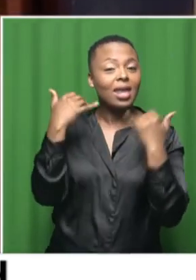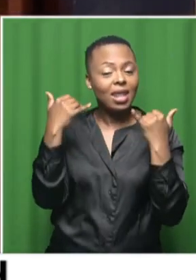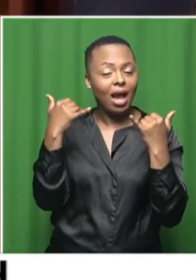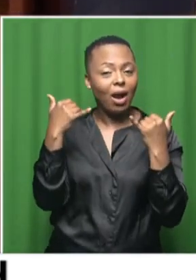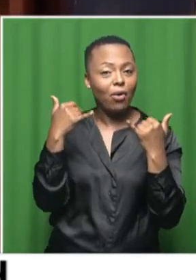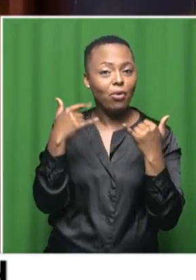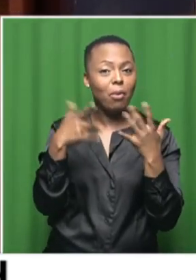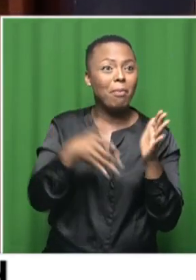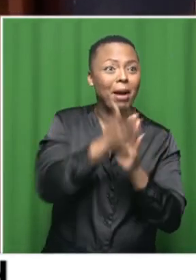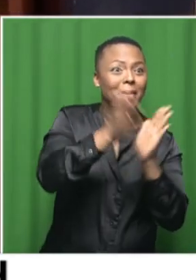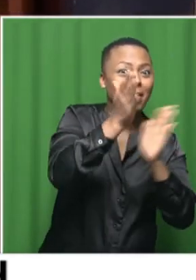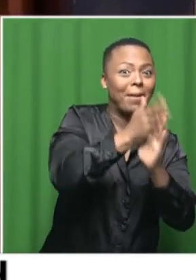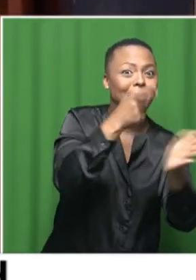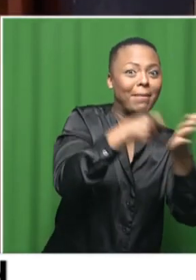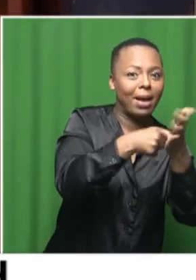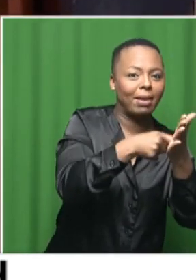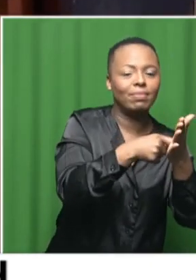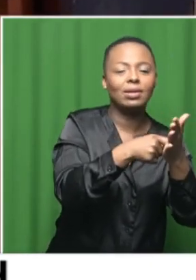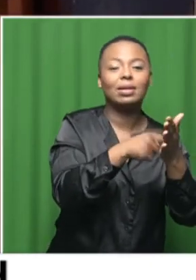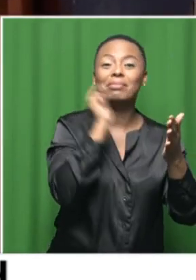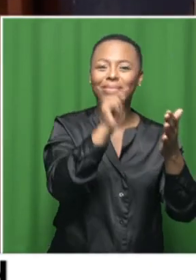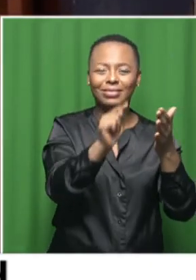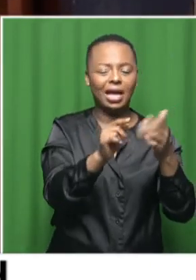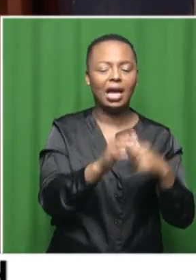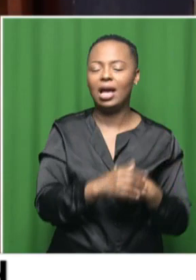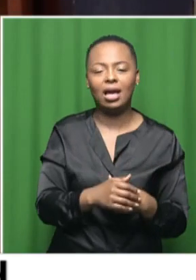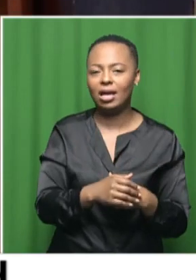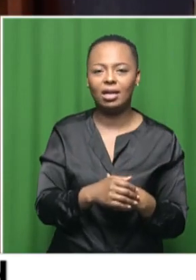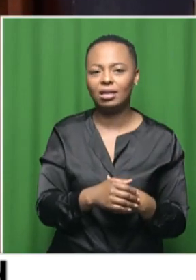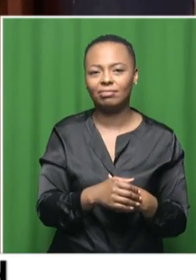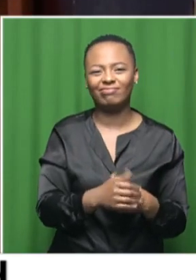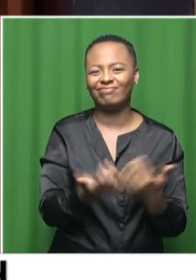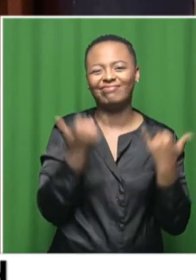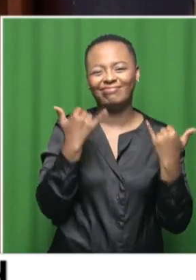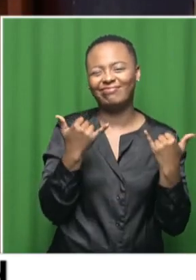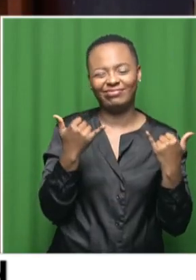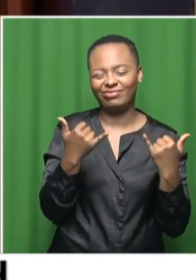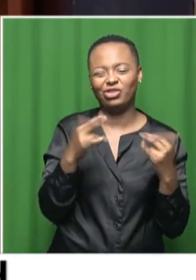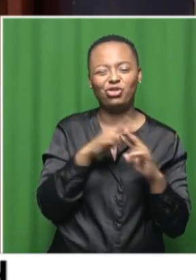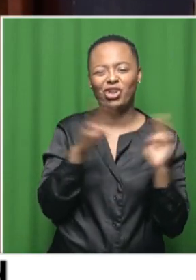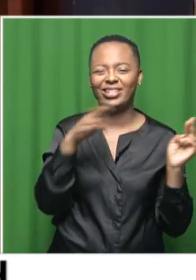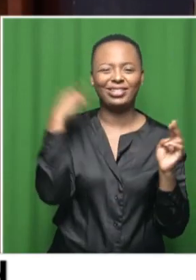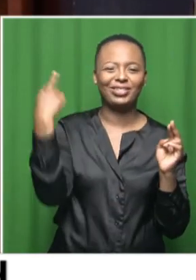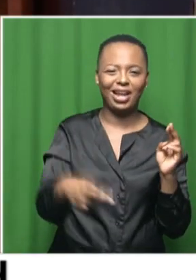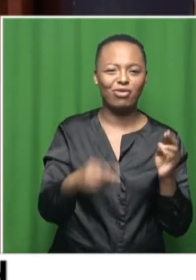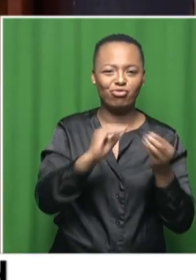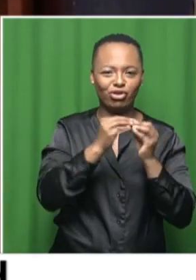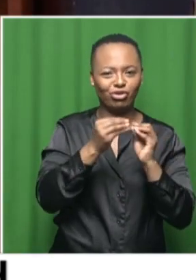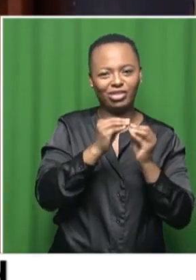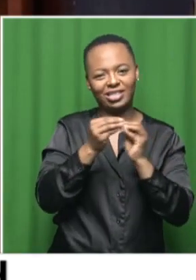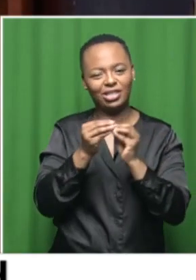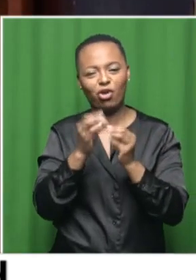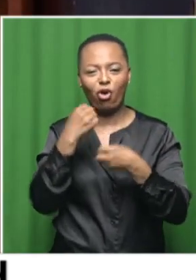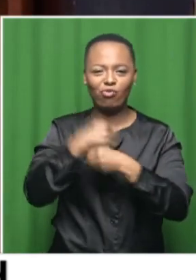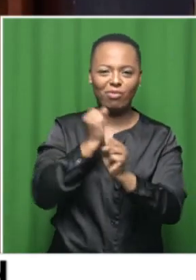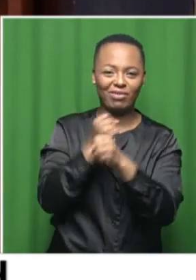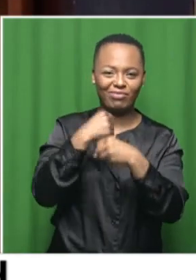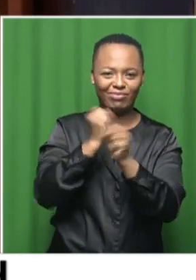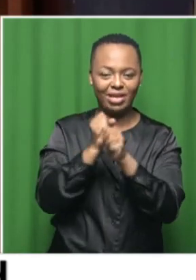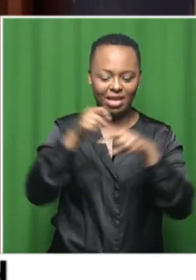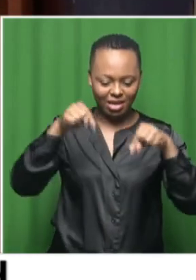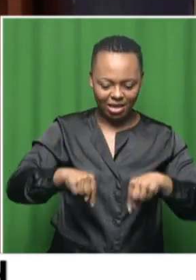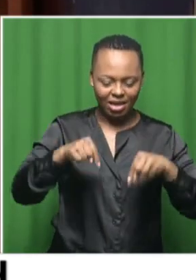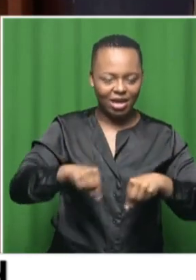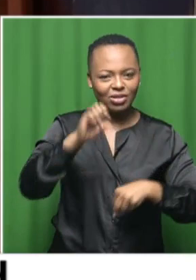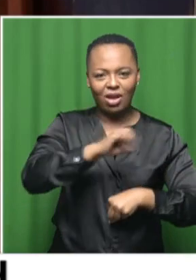out to buy? Well, none of that is really produced and manufactured in